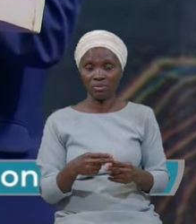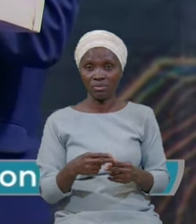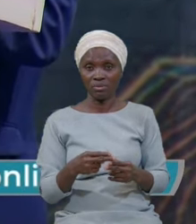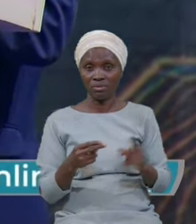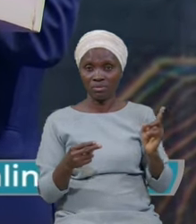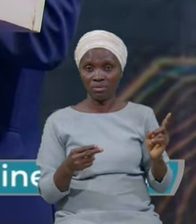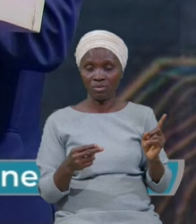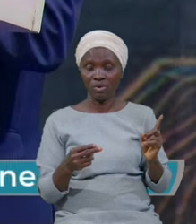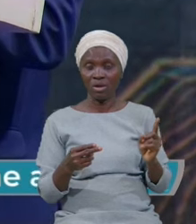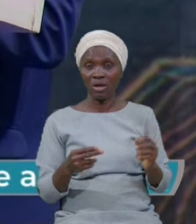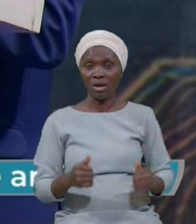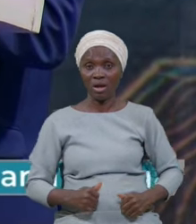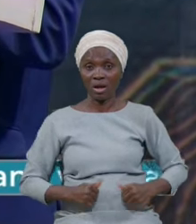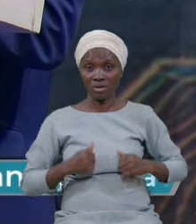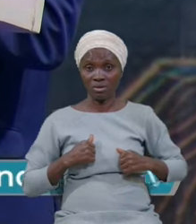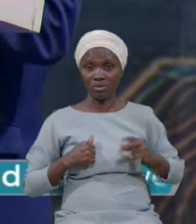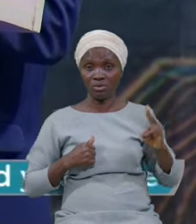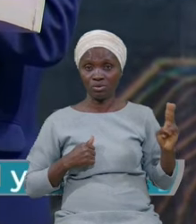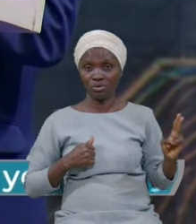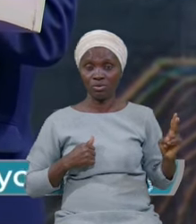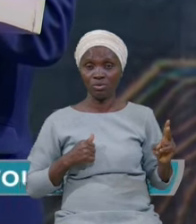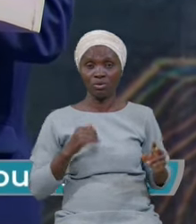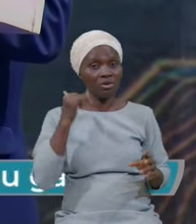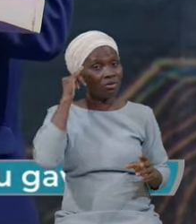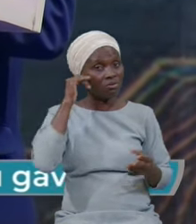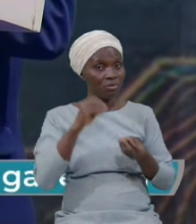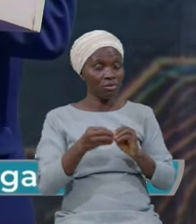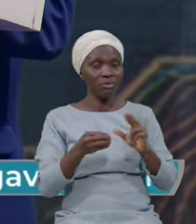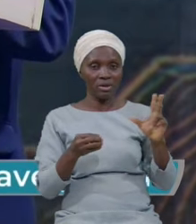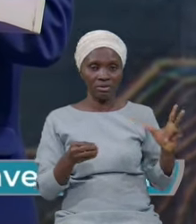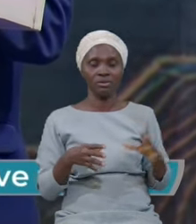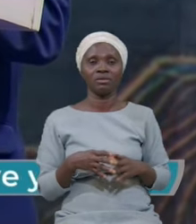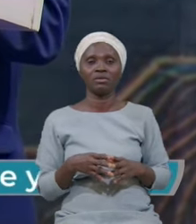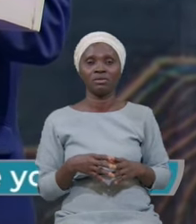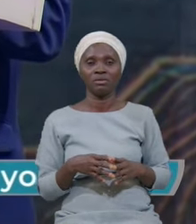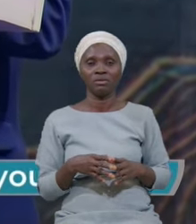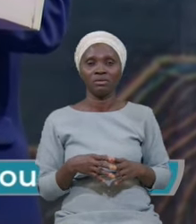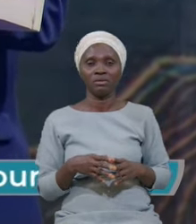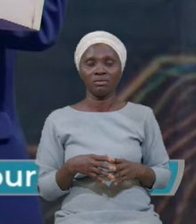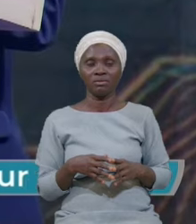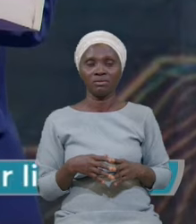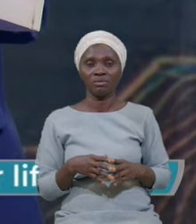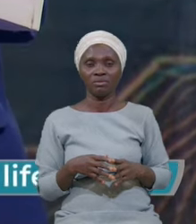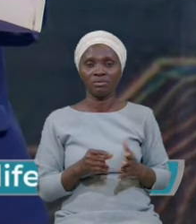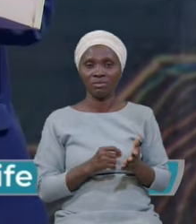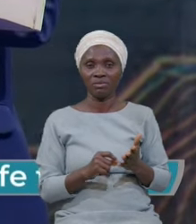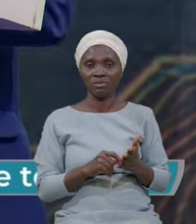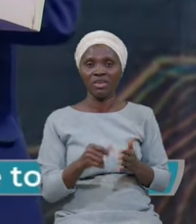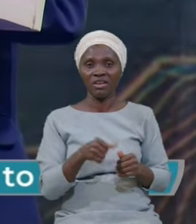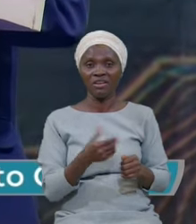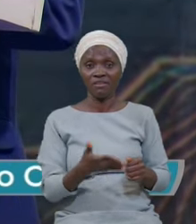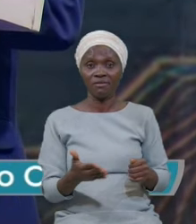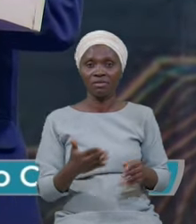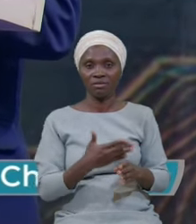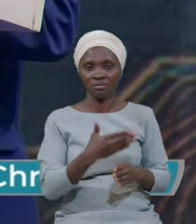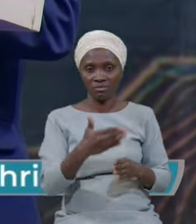sure it's complete. Make sure everything is correctly done. And those who are